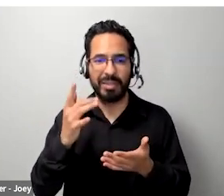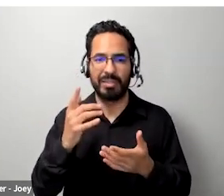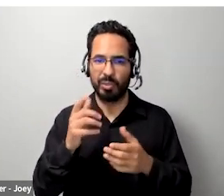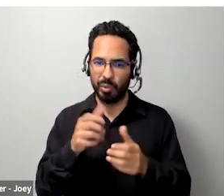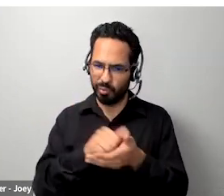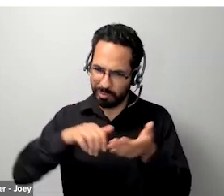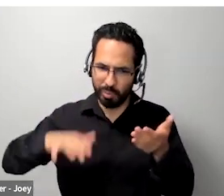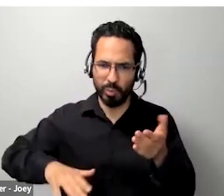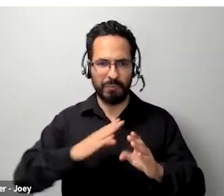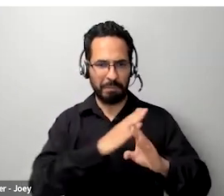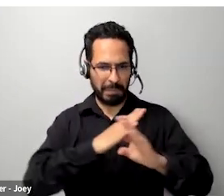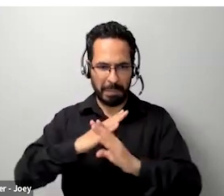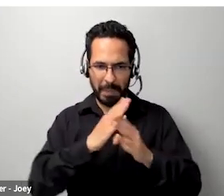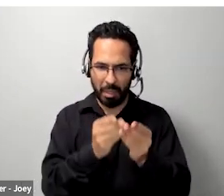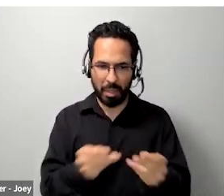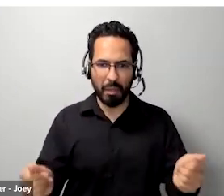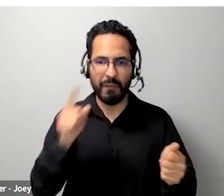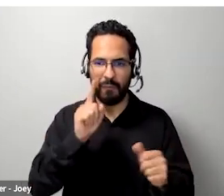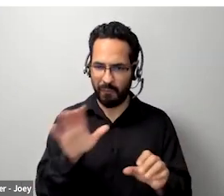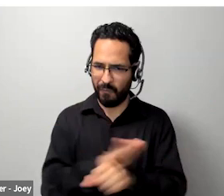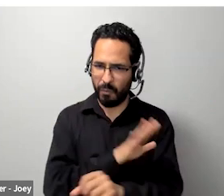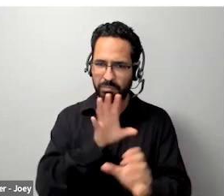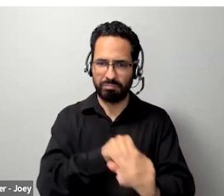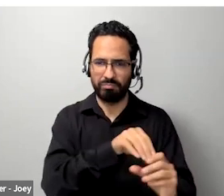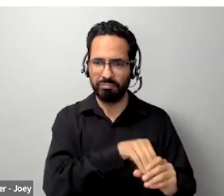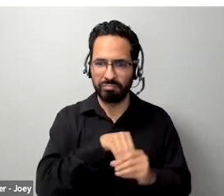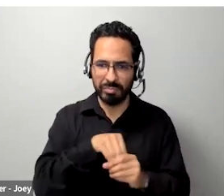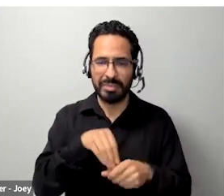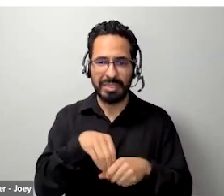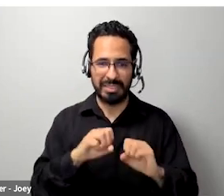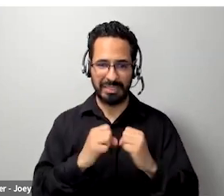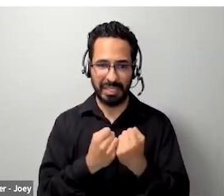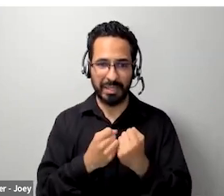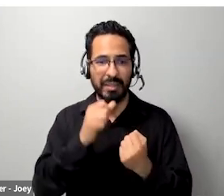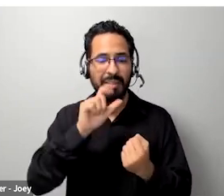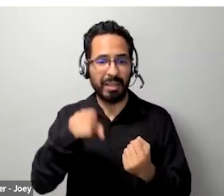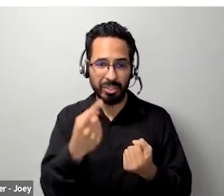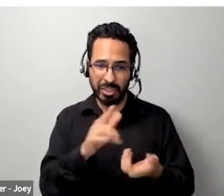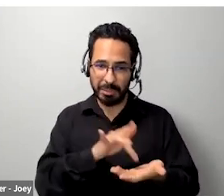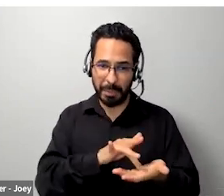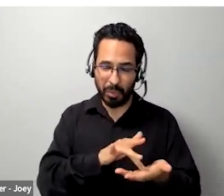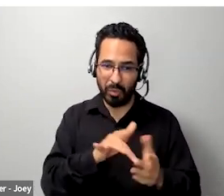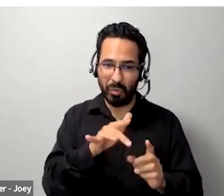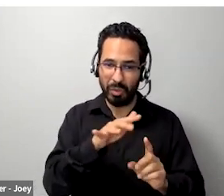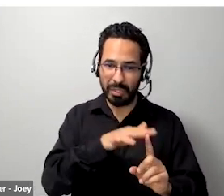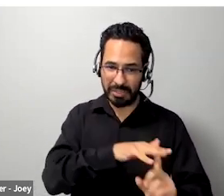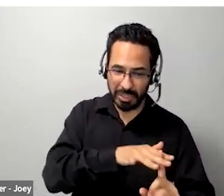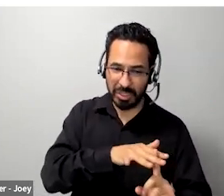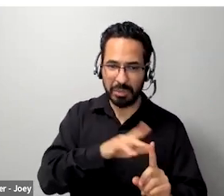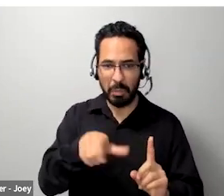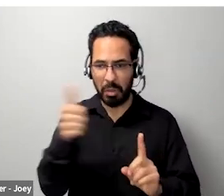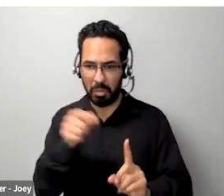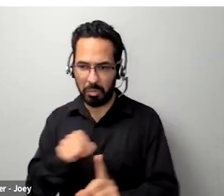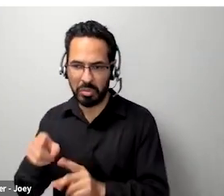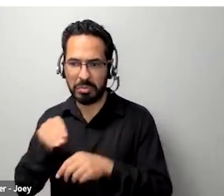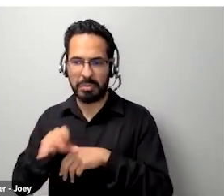that prevent full participation in society and emphasizes that society, not medical conditions, makes people disabled. It